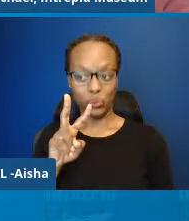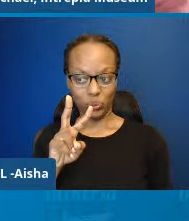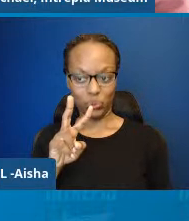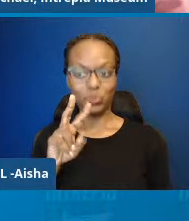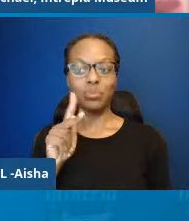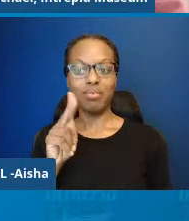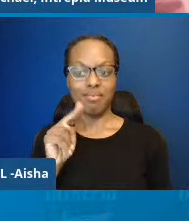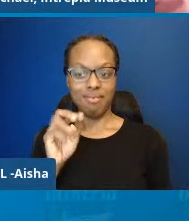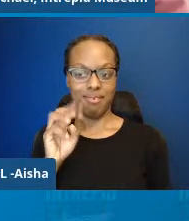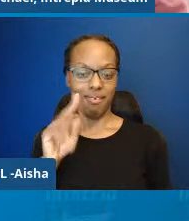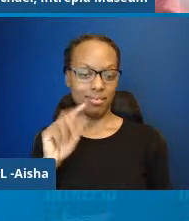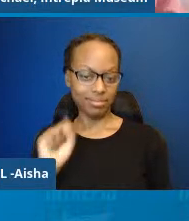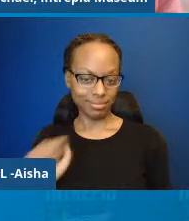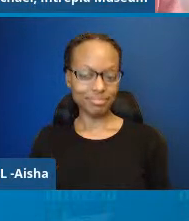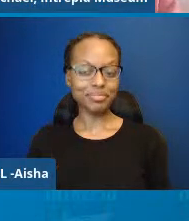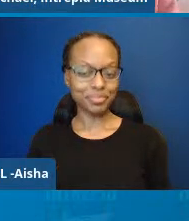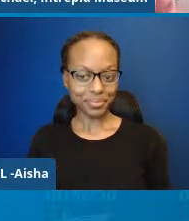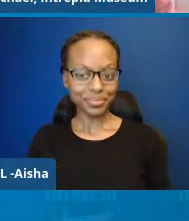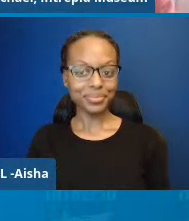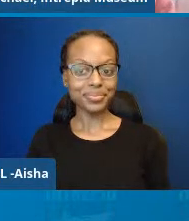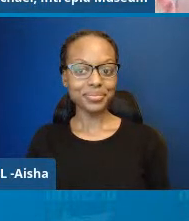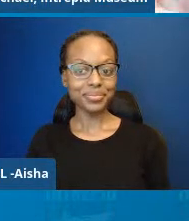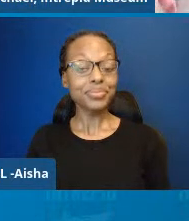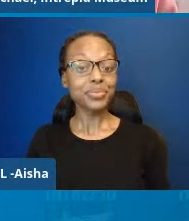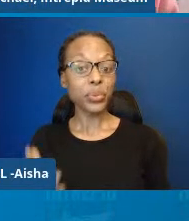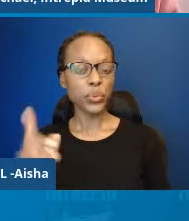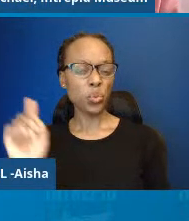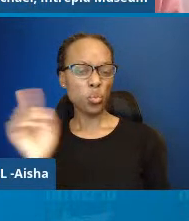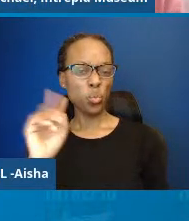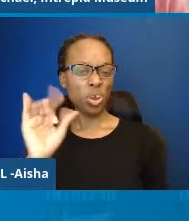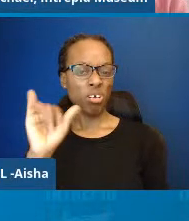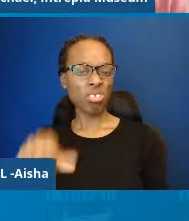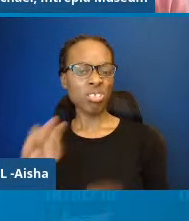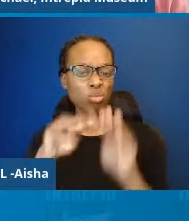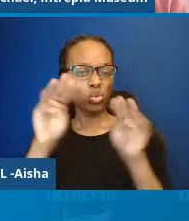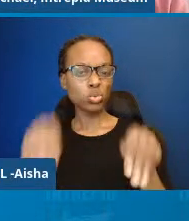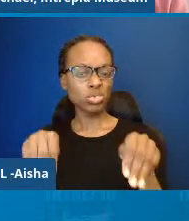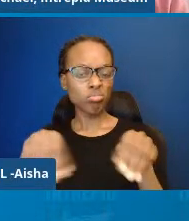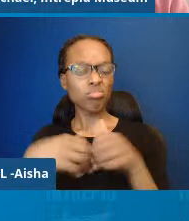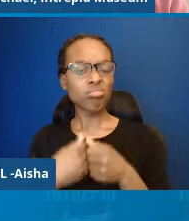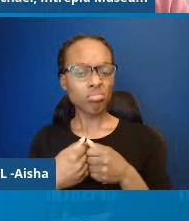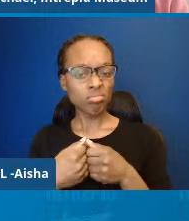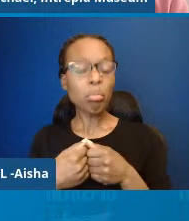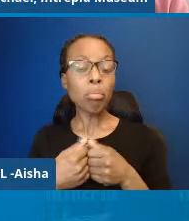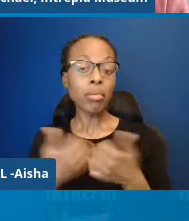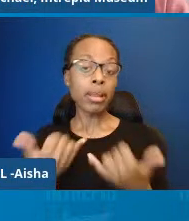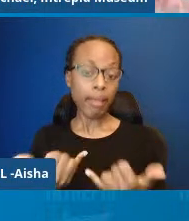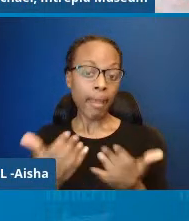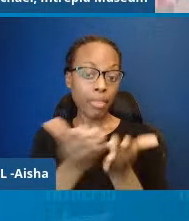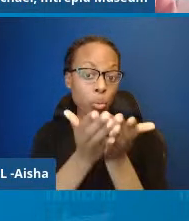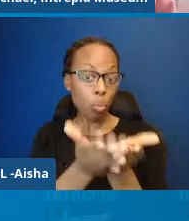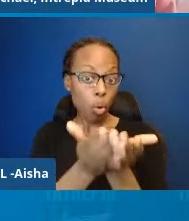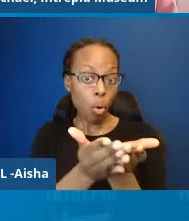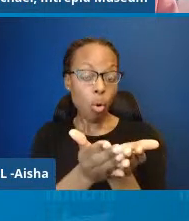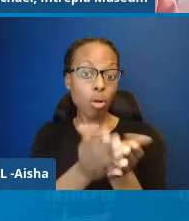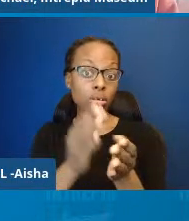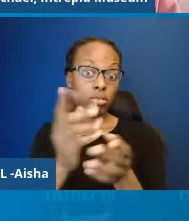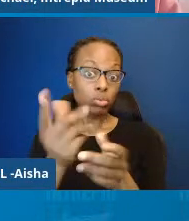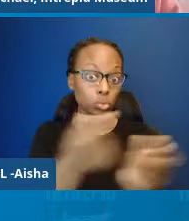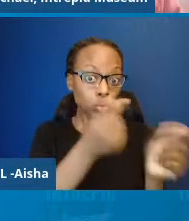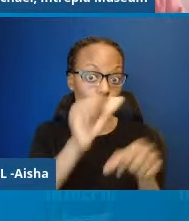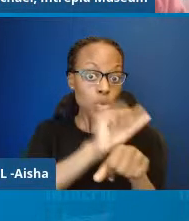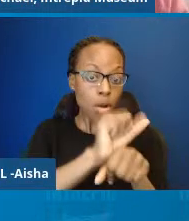So let's think more about where we are. I had mentioned that we are a museum today, and if you've never been to New